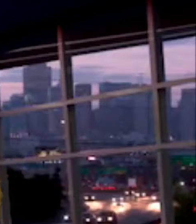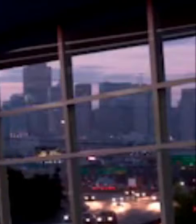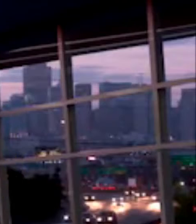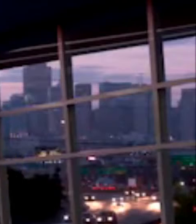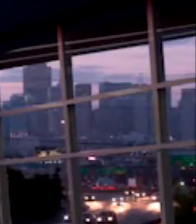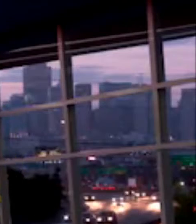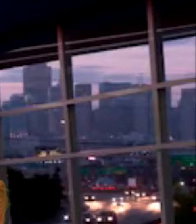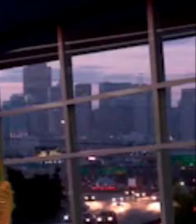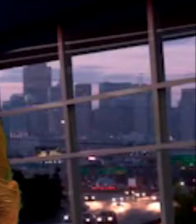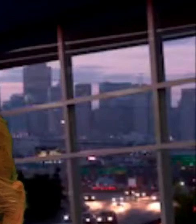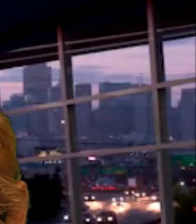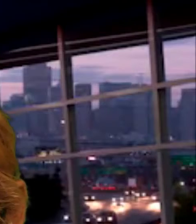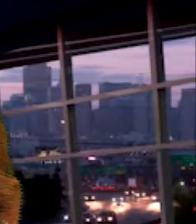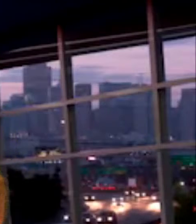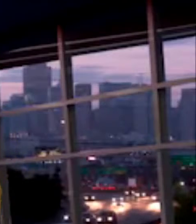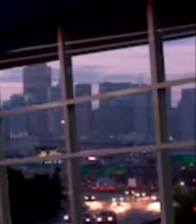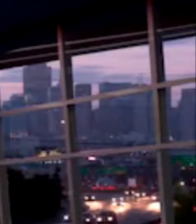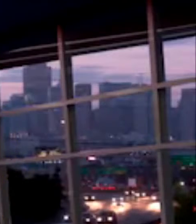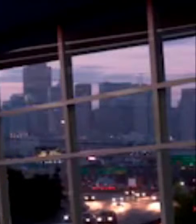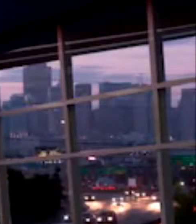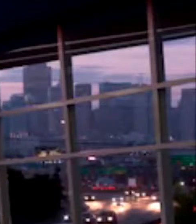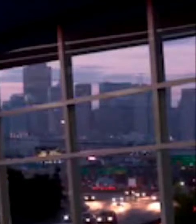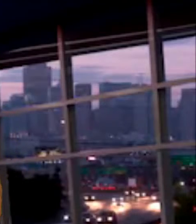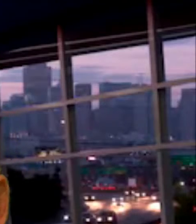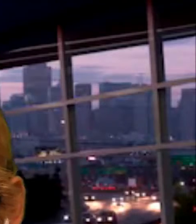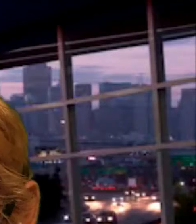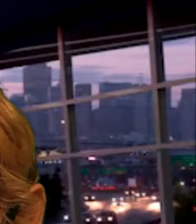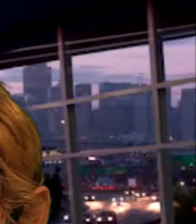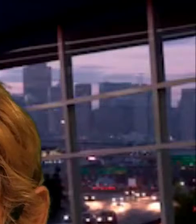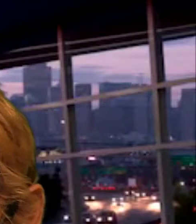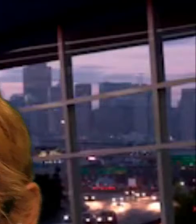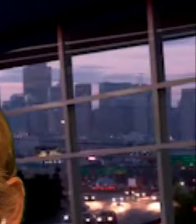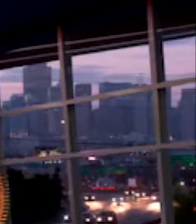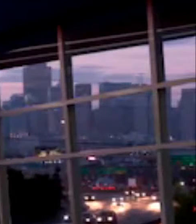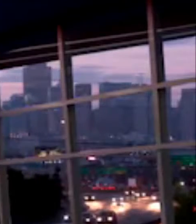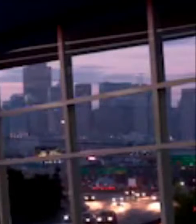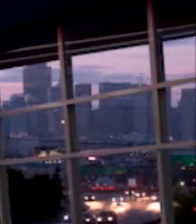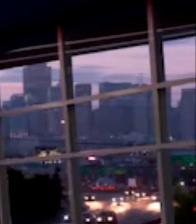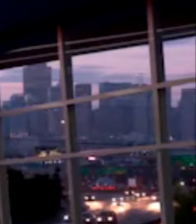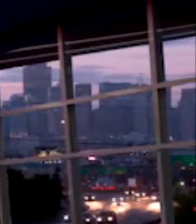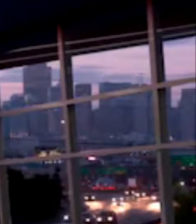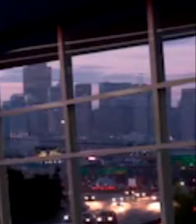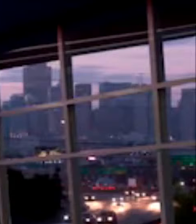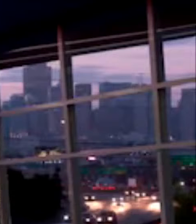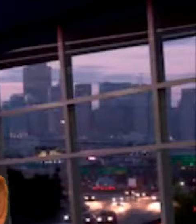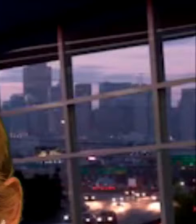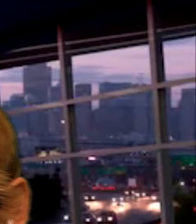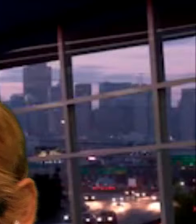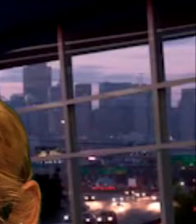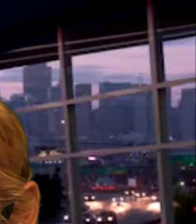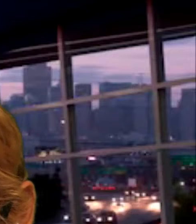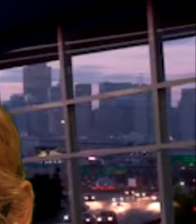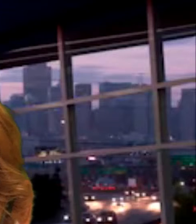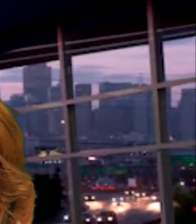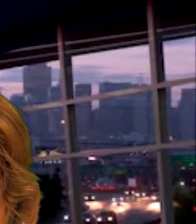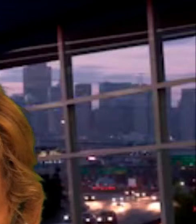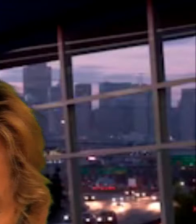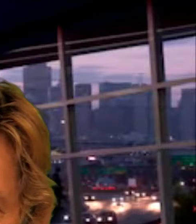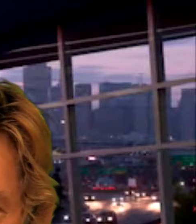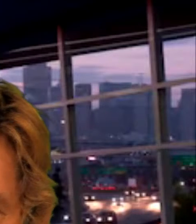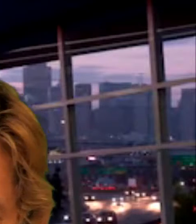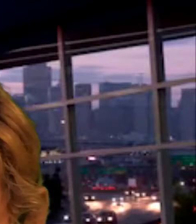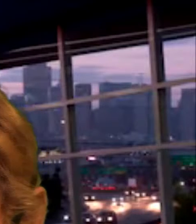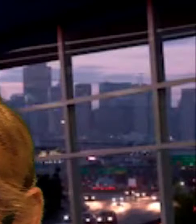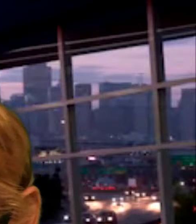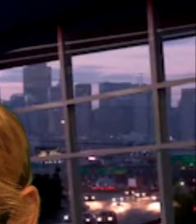At least Governor Gray Davis made 2 terms. He was recalled in the second term. Newsom might be the first governor recalled in his